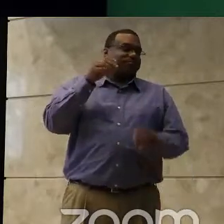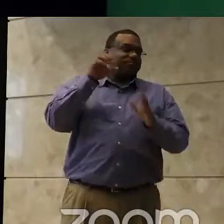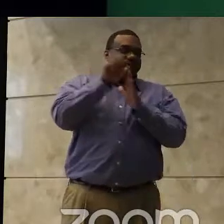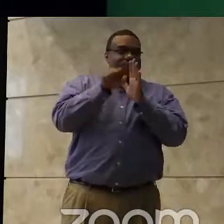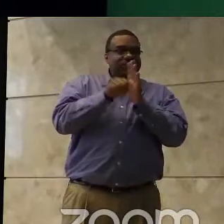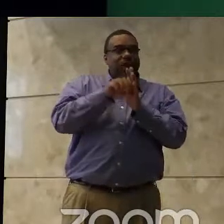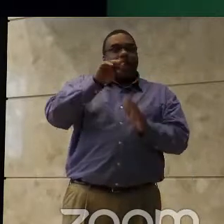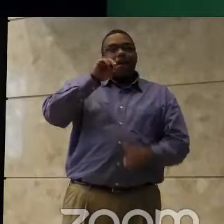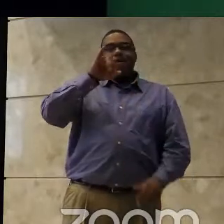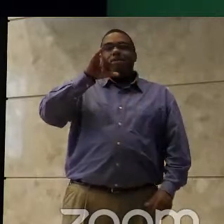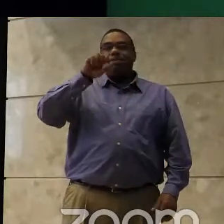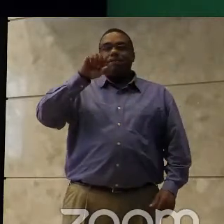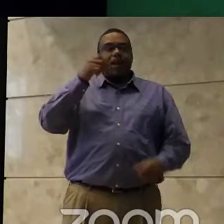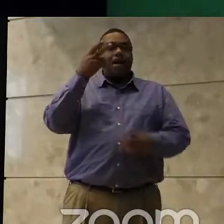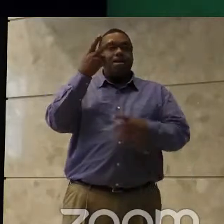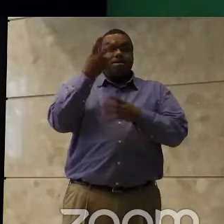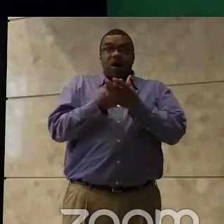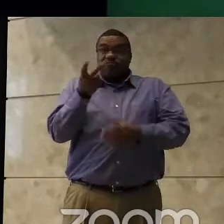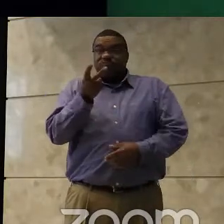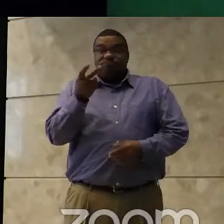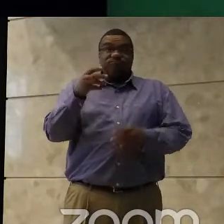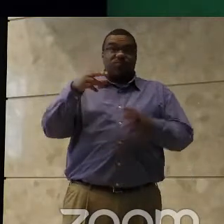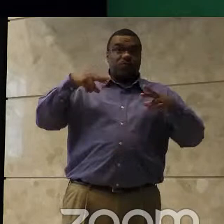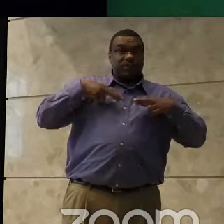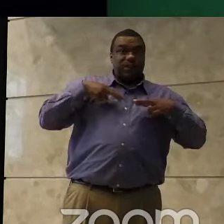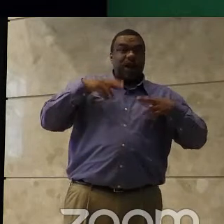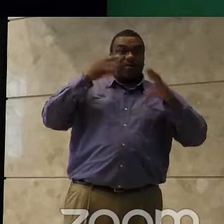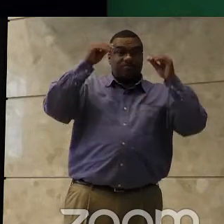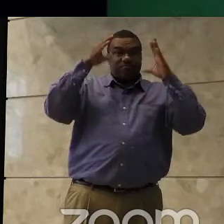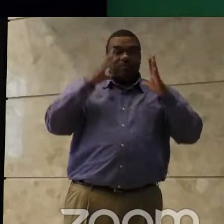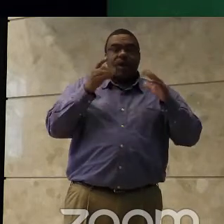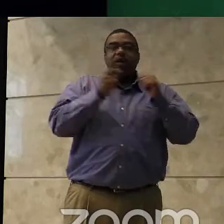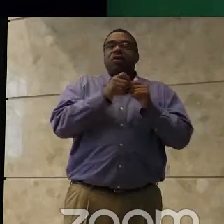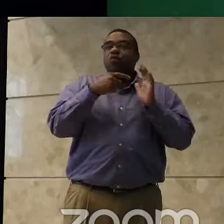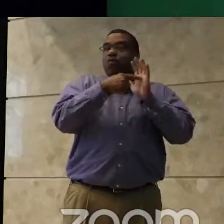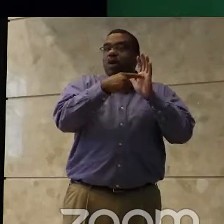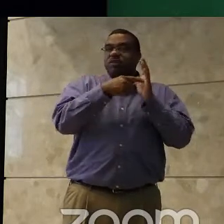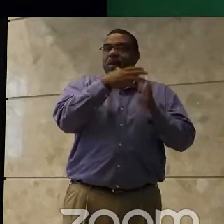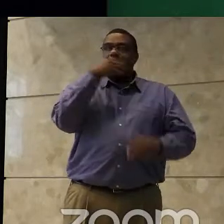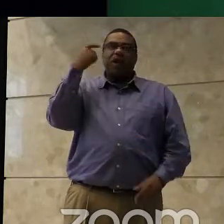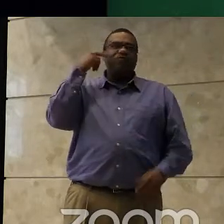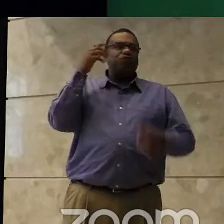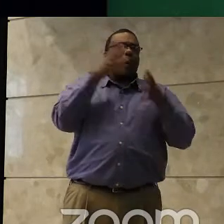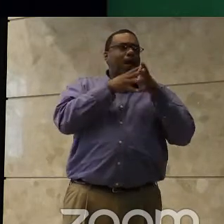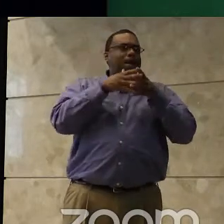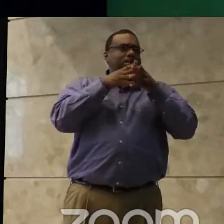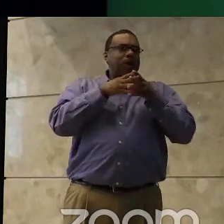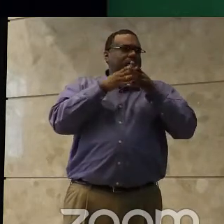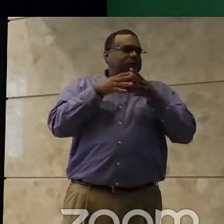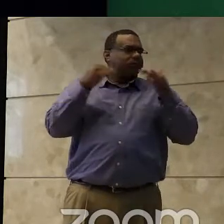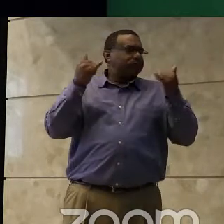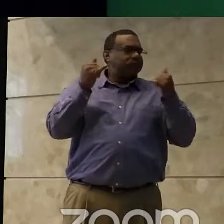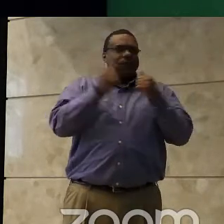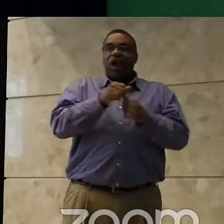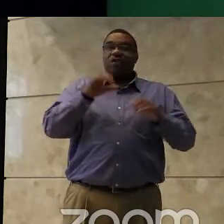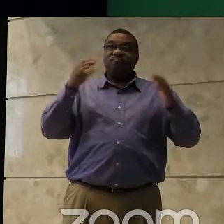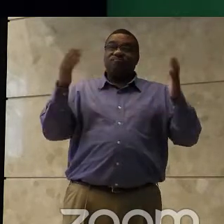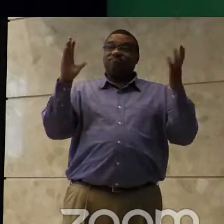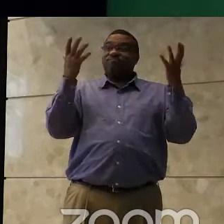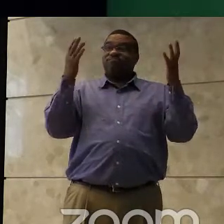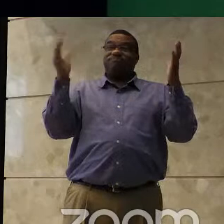now retired professors, but they represent the best of America on this day. And give them one more round of applause, would